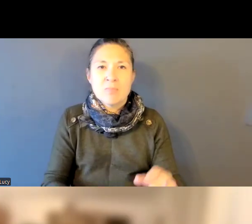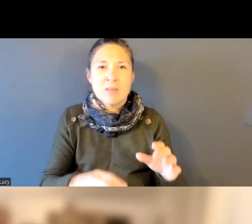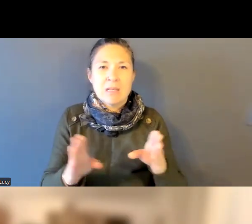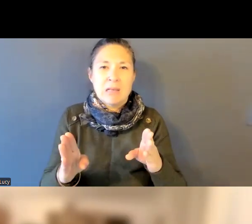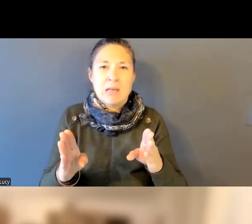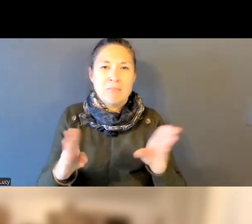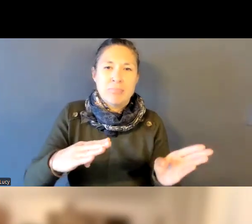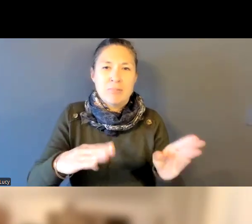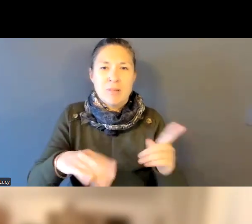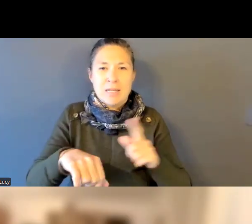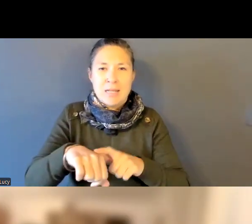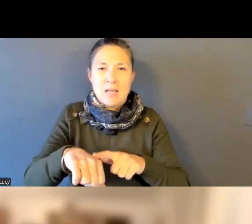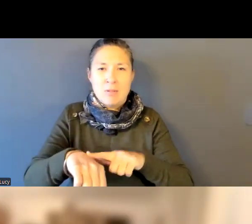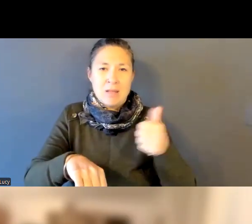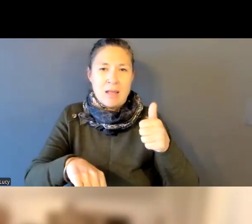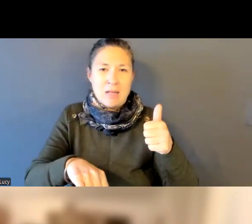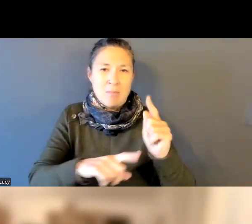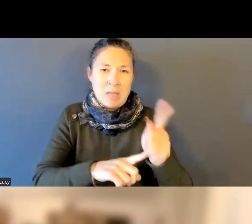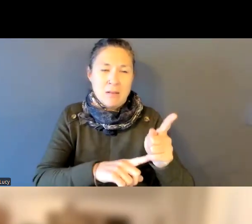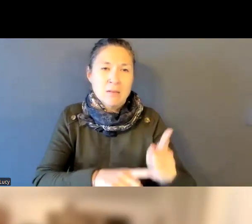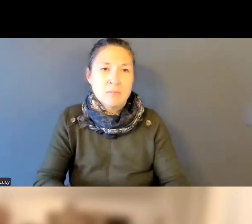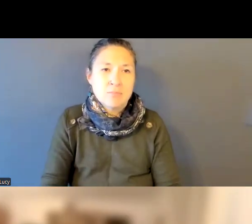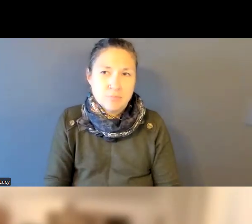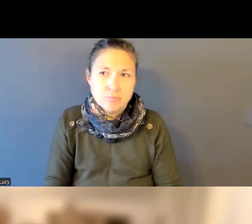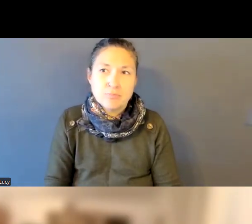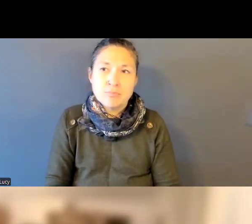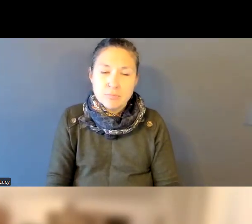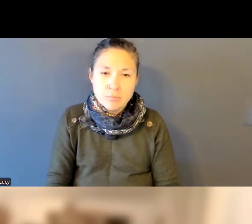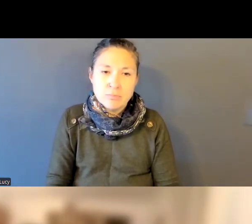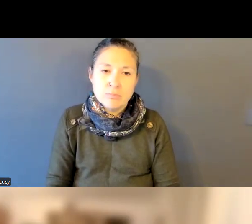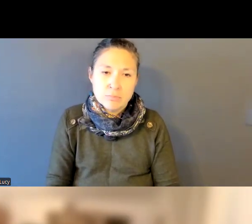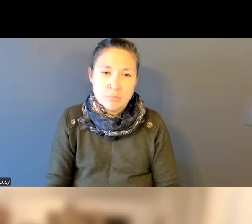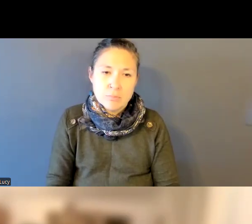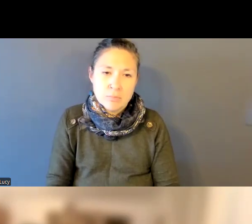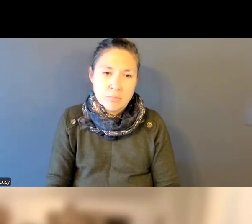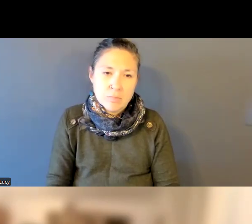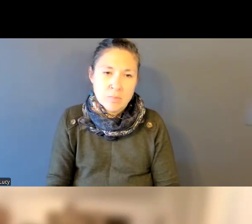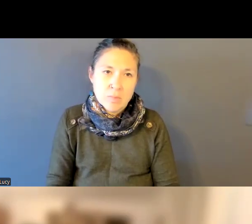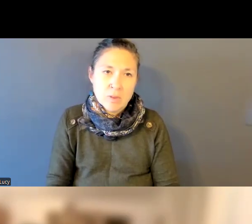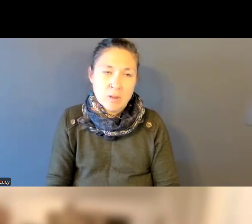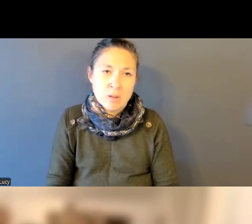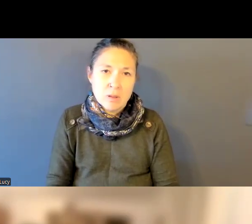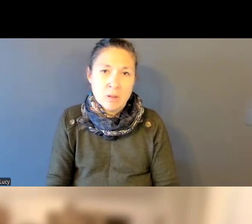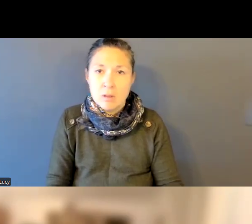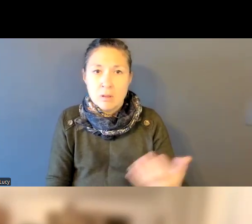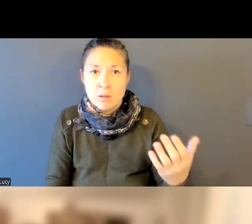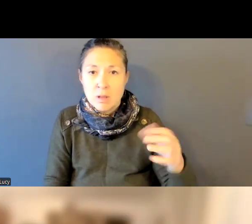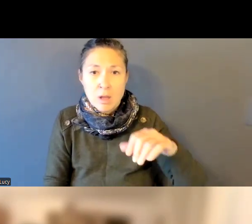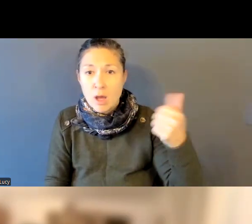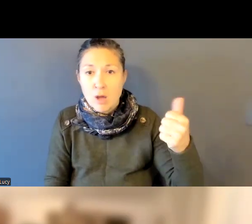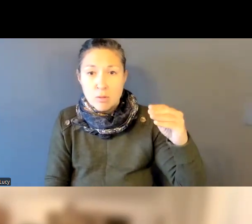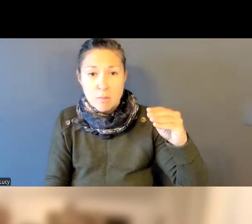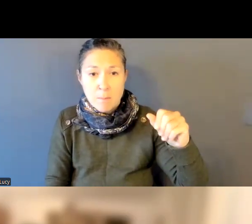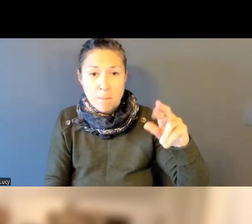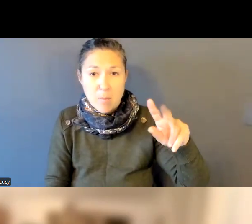minutes. And so we'll take, I guess, Martha, did you want to add anything